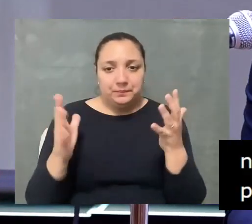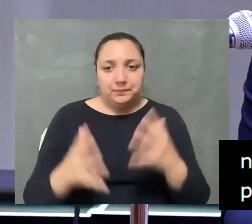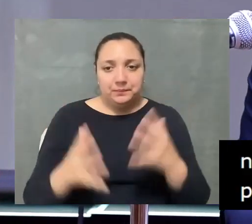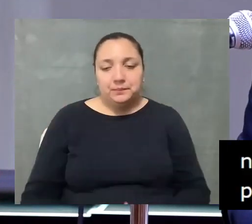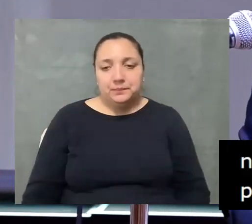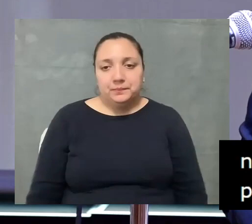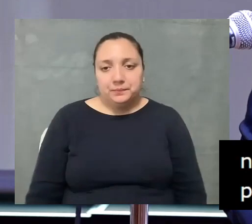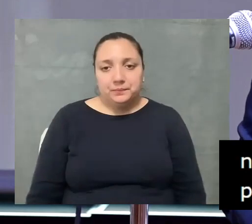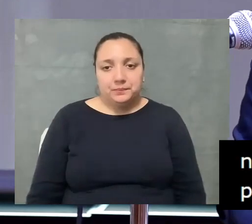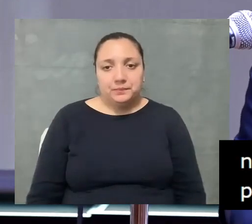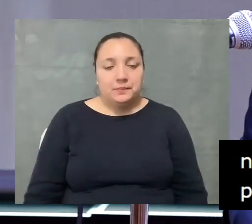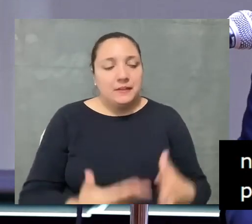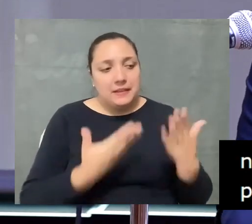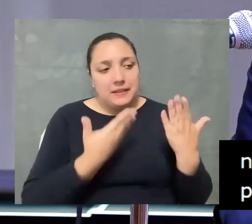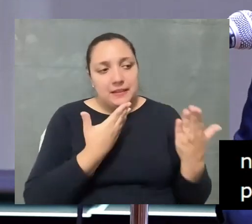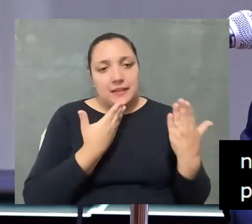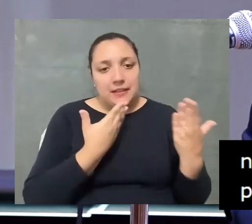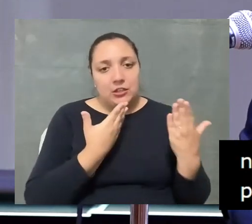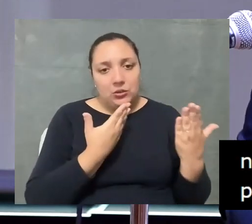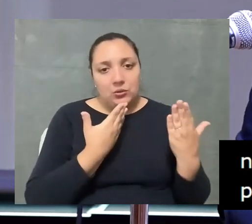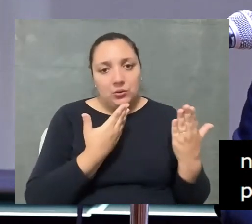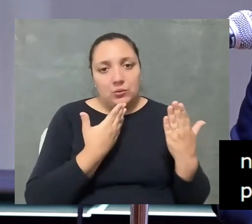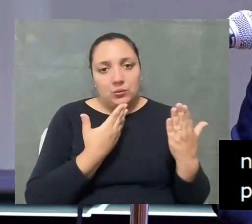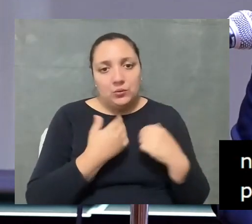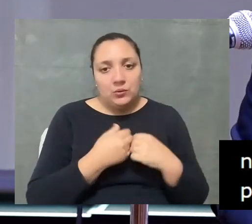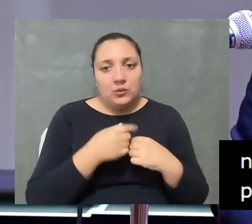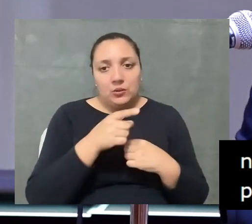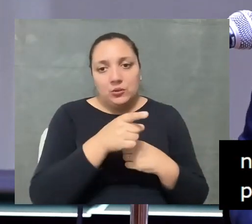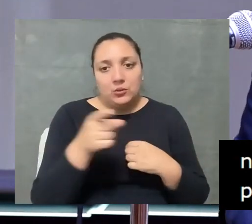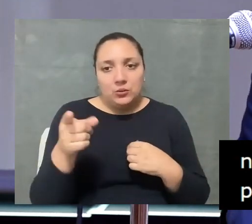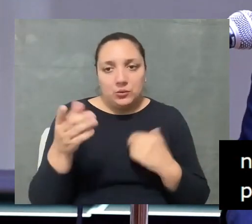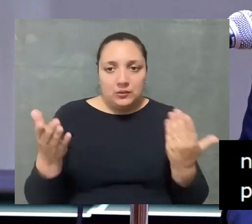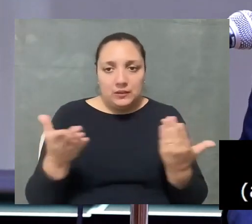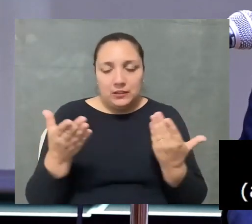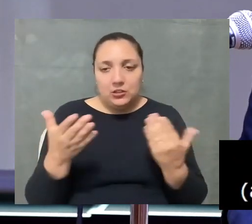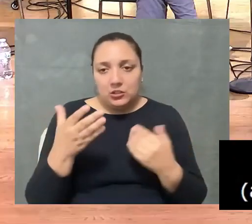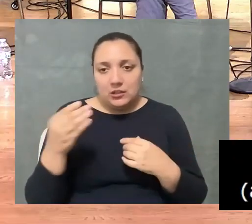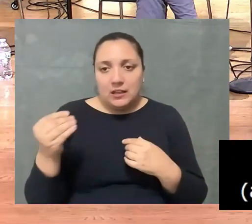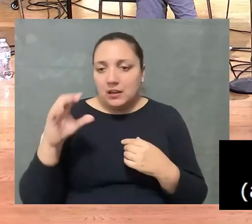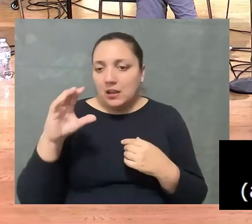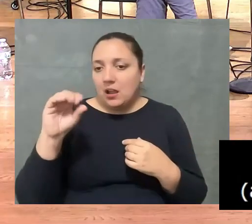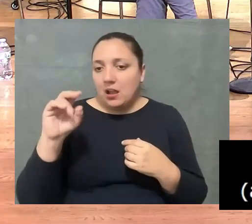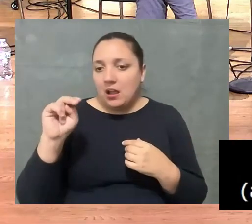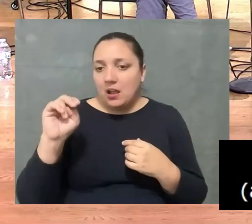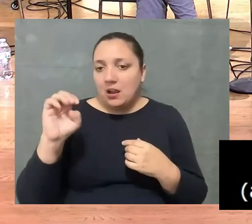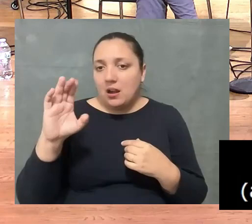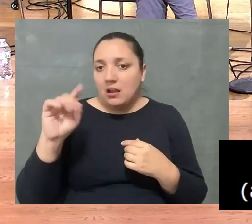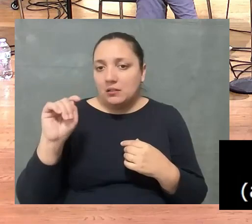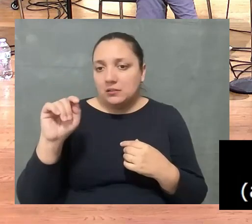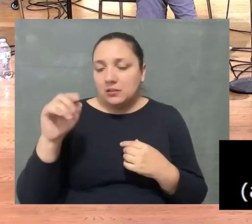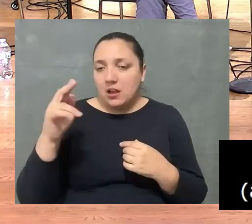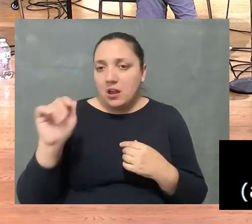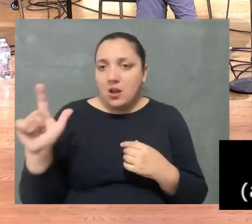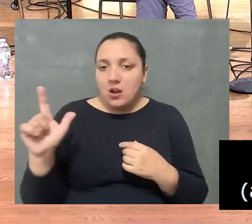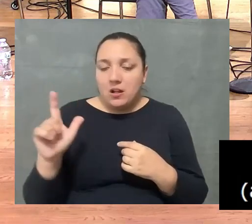Thank you, Regine, and thank you, colleagues, for being here, collaborators, and thank you, ConnectALL and Silicon Harlem for hosting.